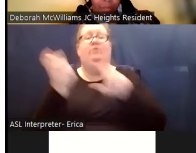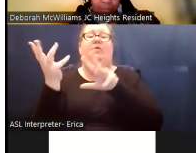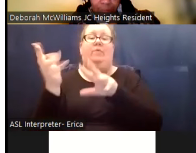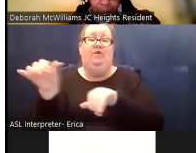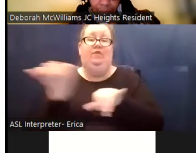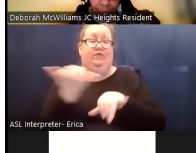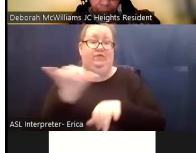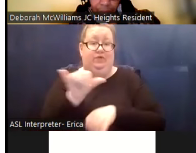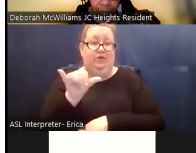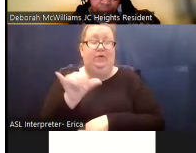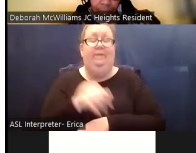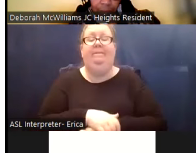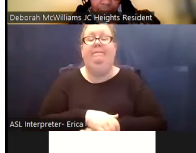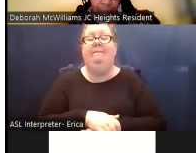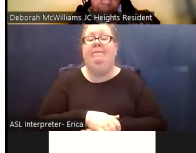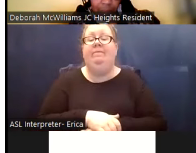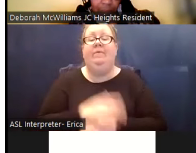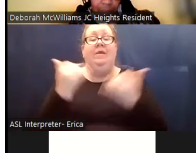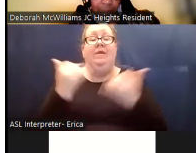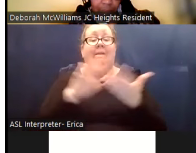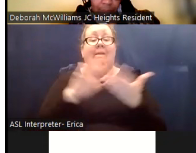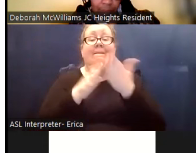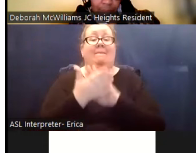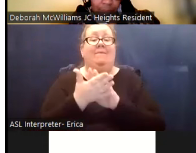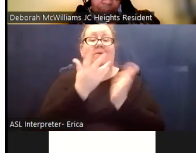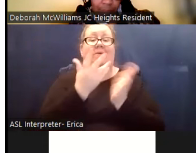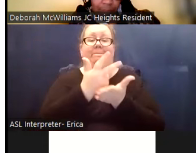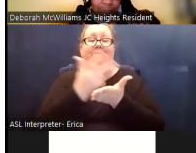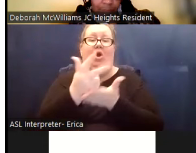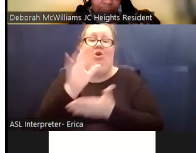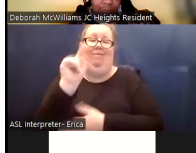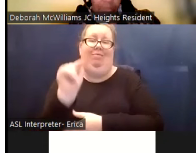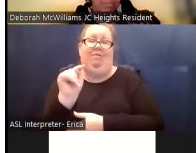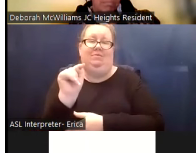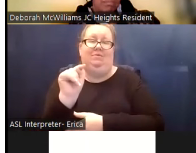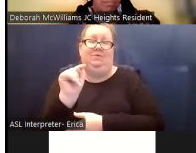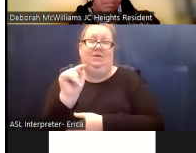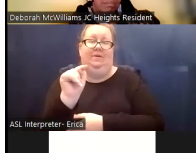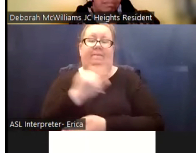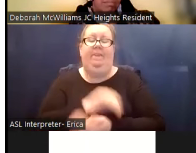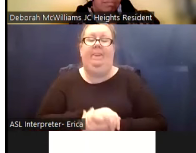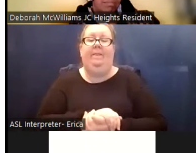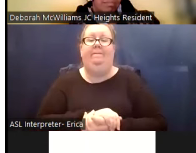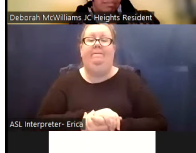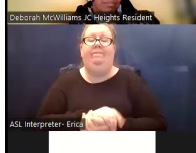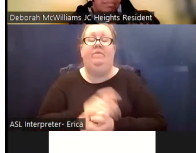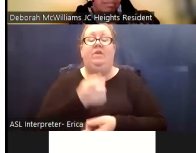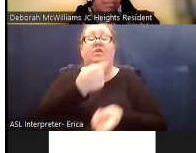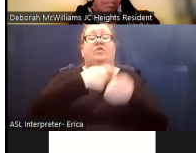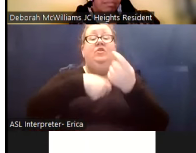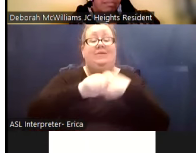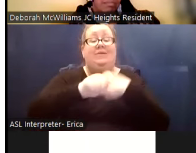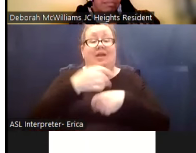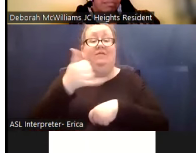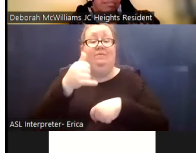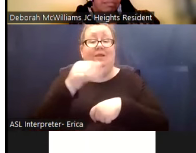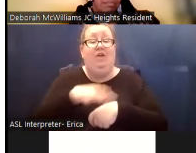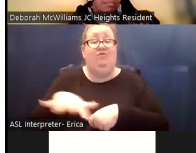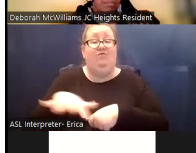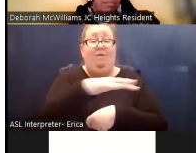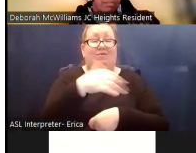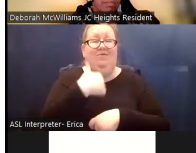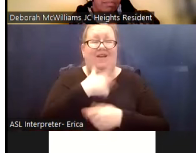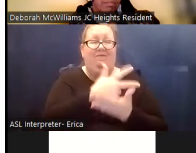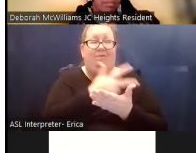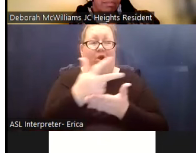few years ago, and now they've become parking lots. So instead of playgrounds, we have parking lots